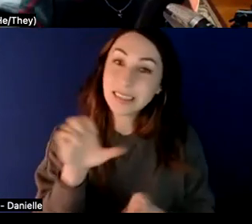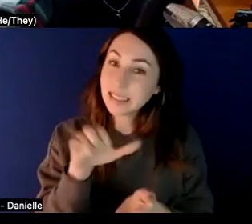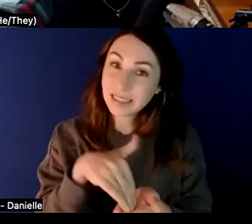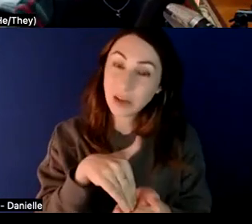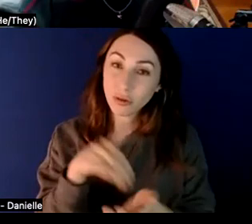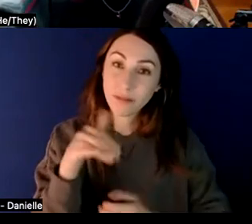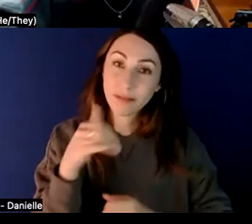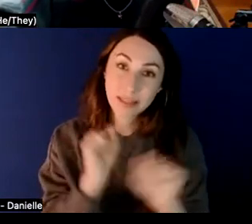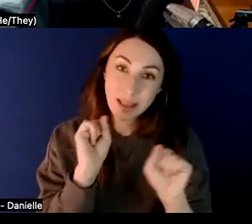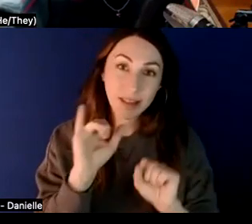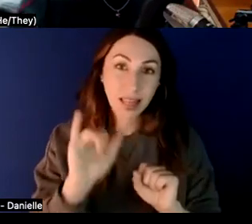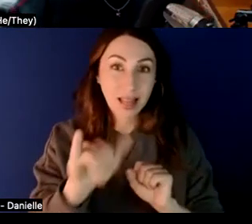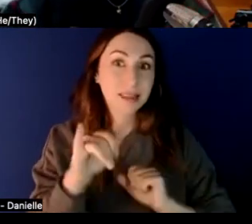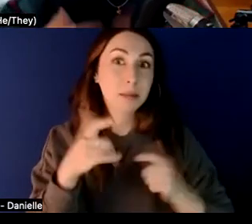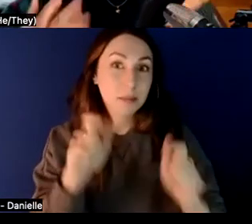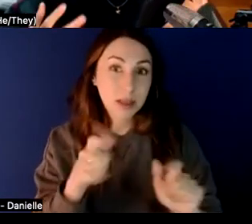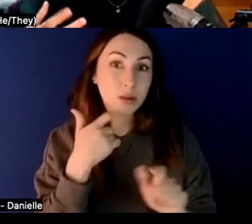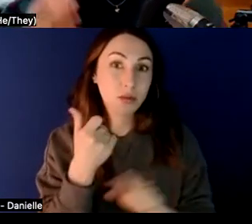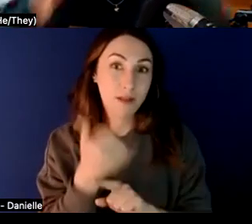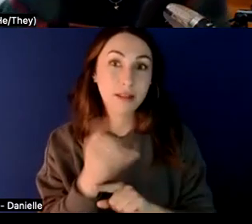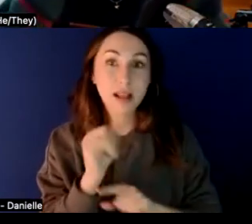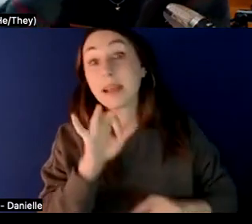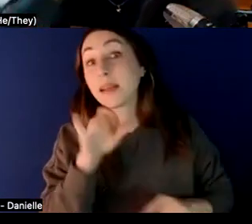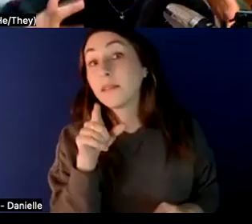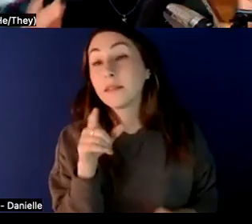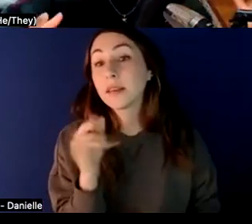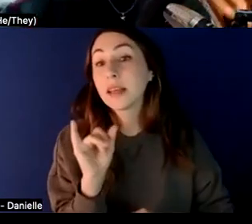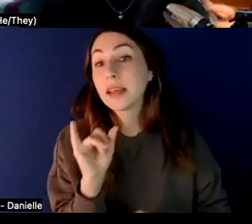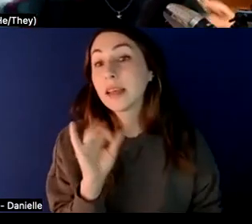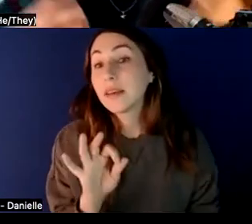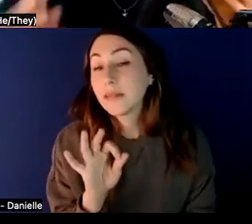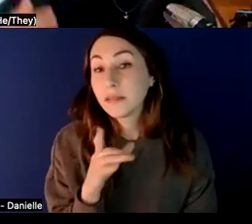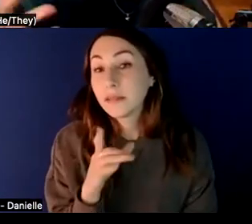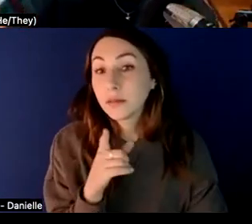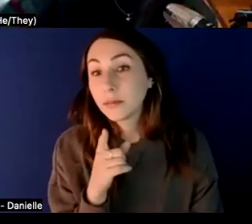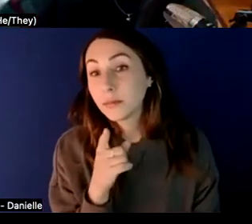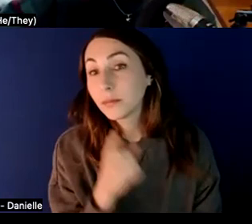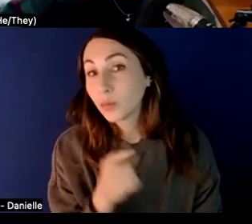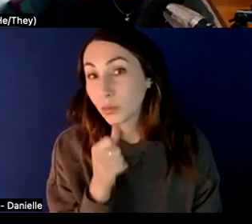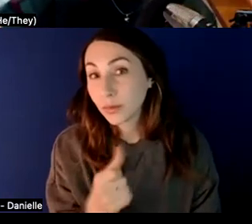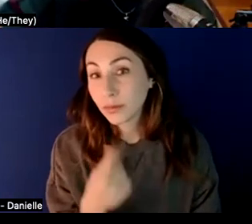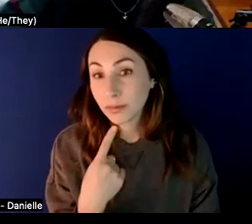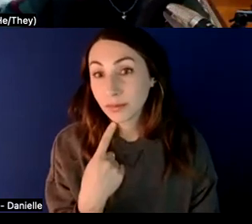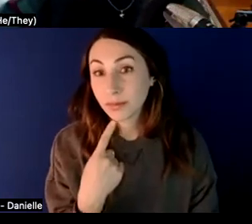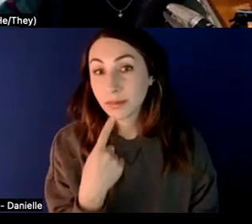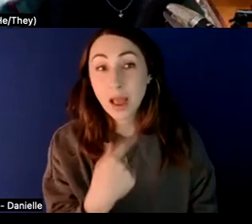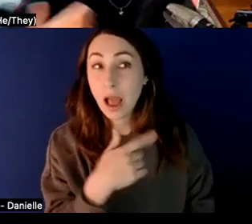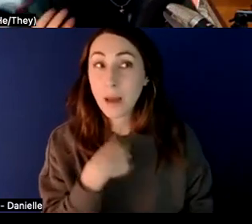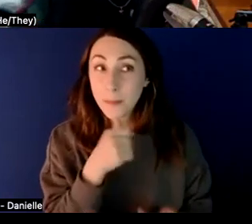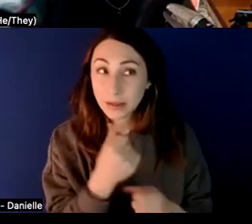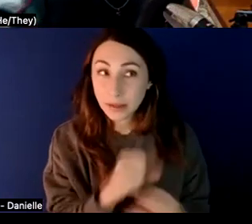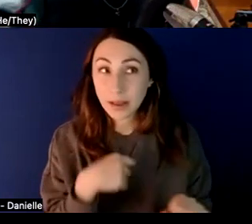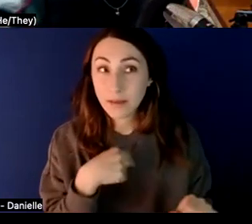is like one of the biggest red flags. If you are saying, even if you're not saying literally, I'm not safe or I'm not feeling safe, but